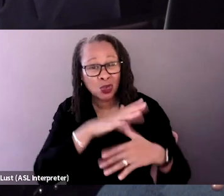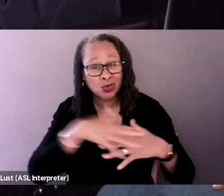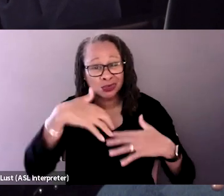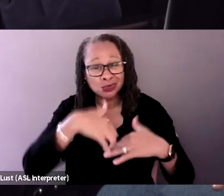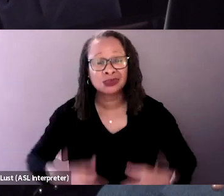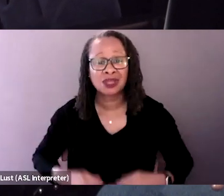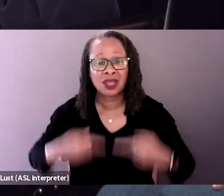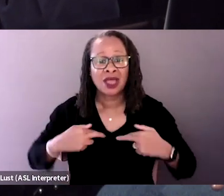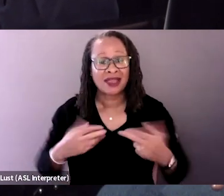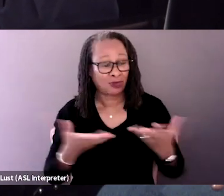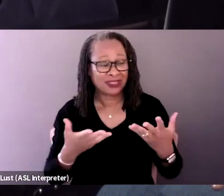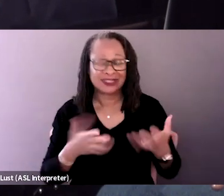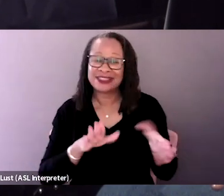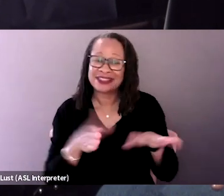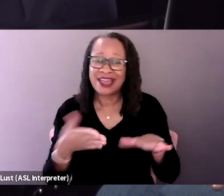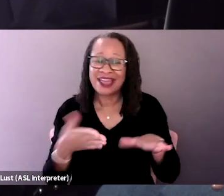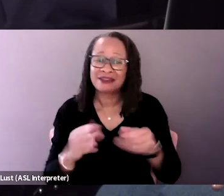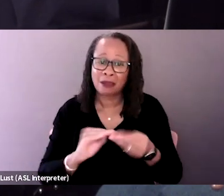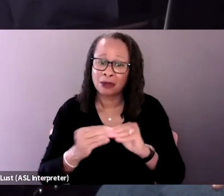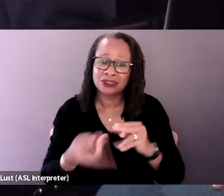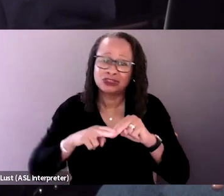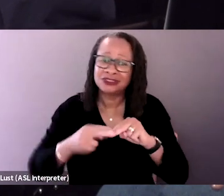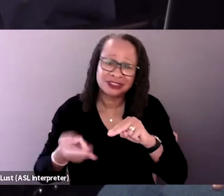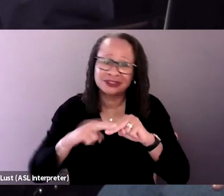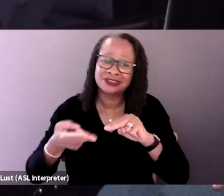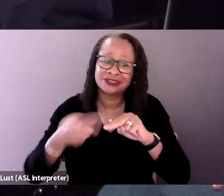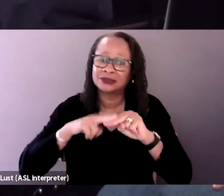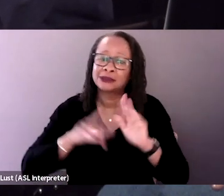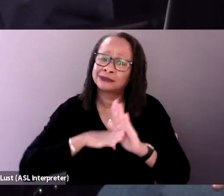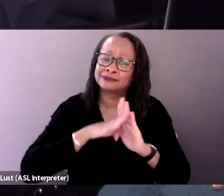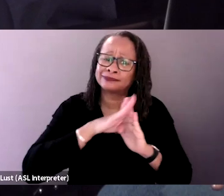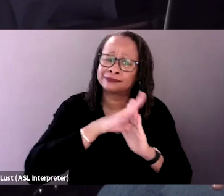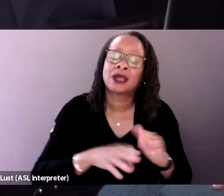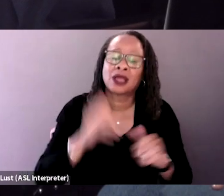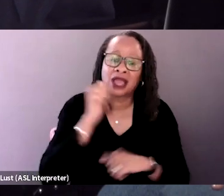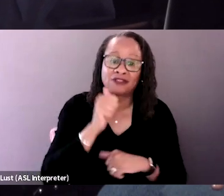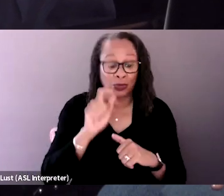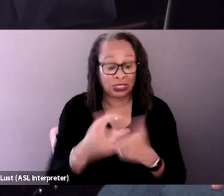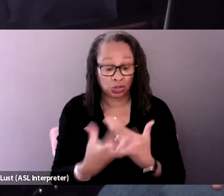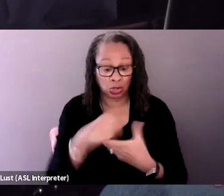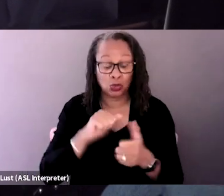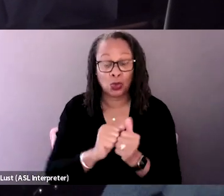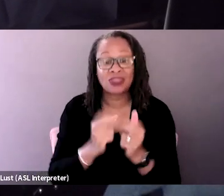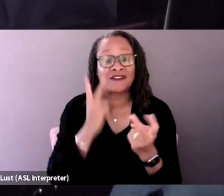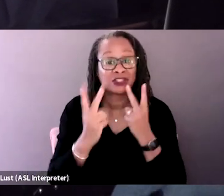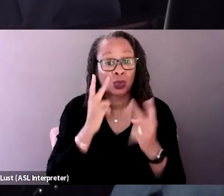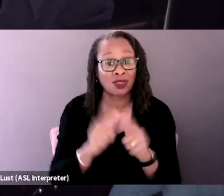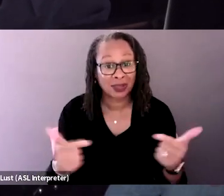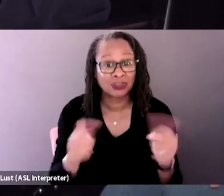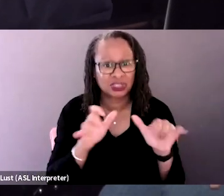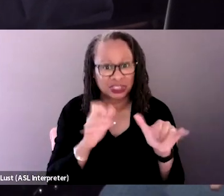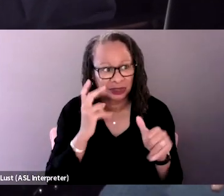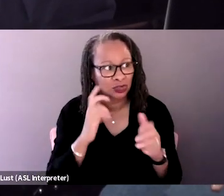death toll continues to climb. And so we needed to incorporate that in the visual language. So, it means